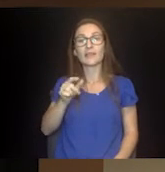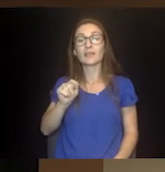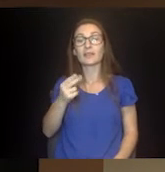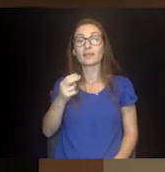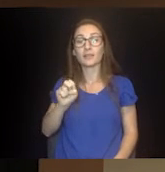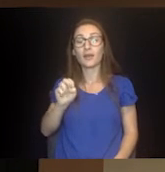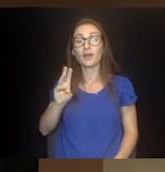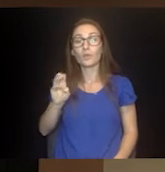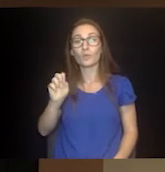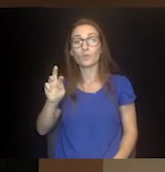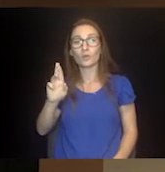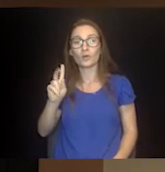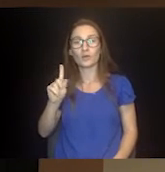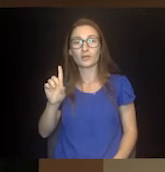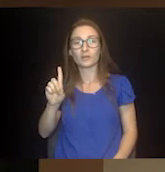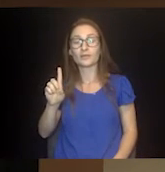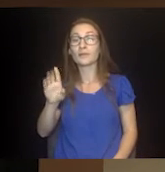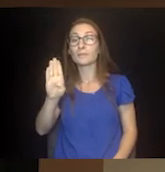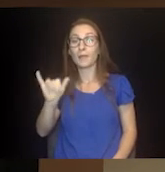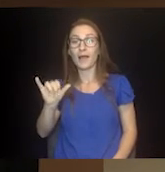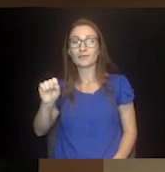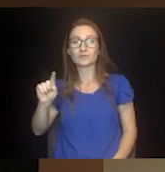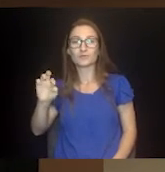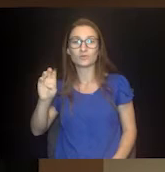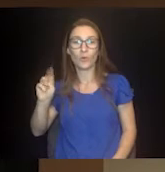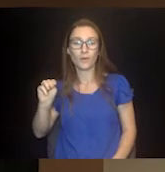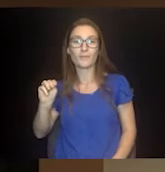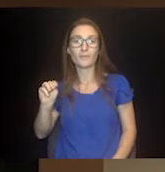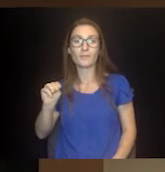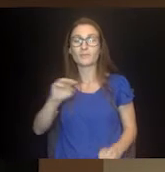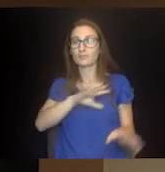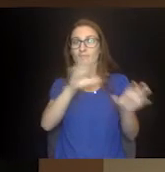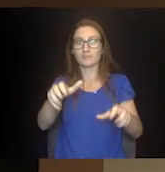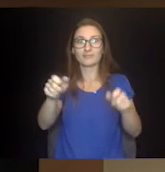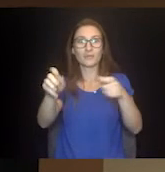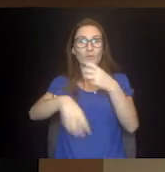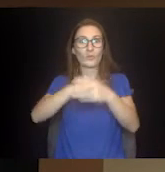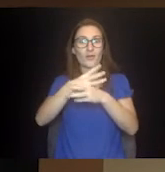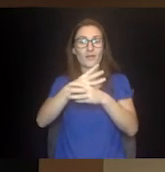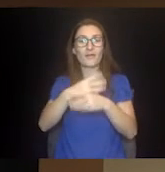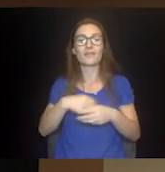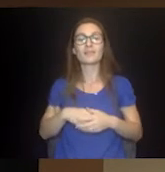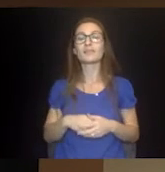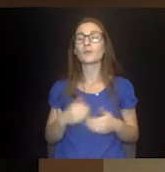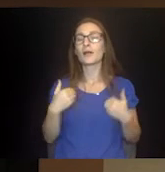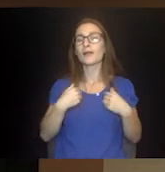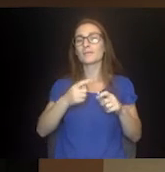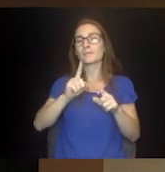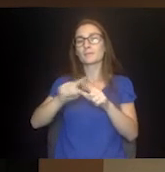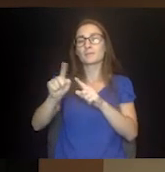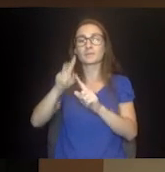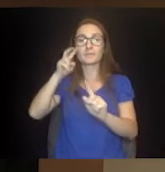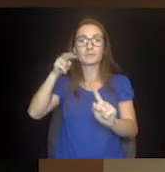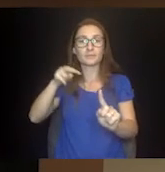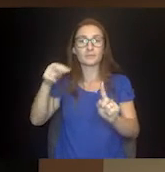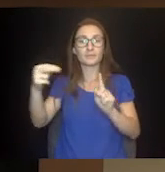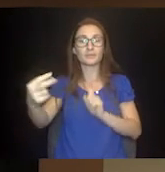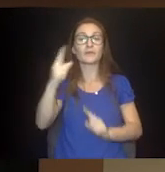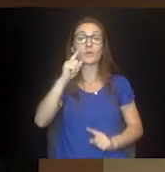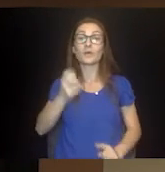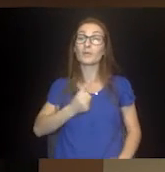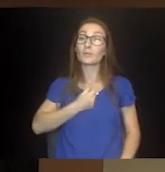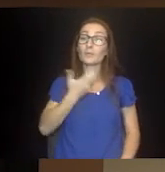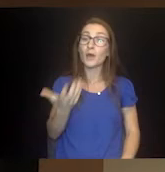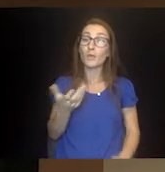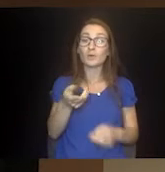called Taking the World by Storm. We have it for sale at the booth for $10. This is a book comprised of different points of views of